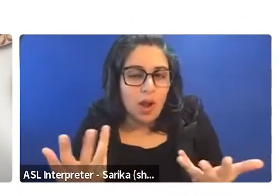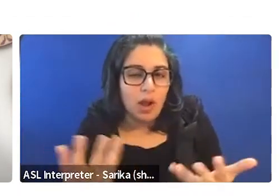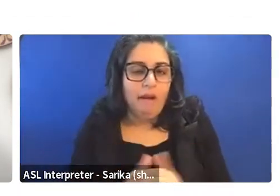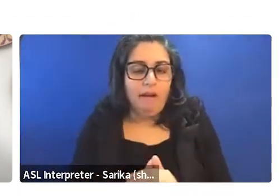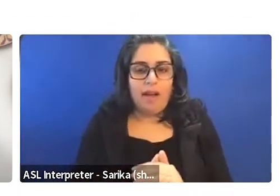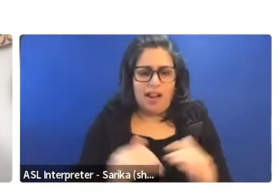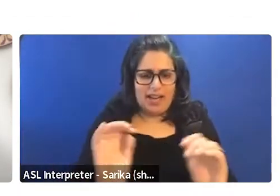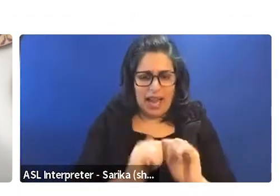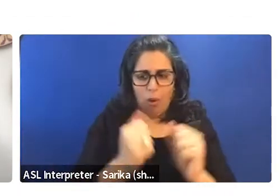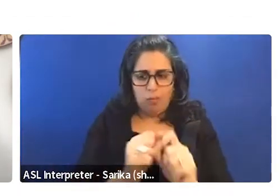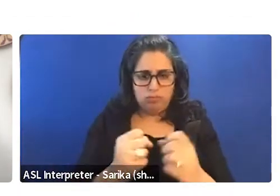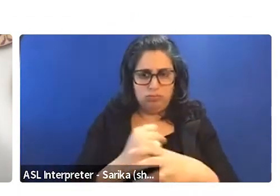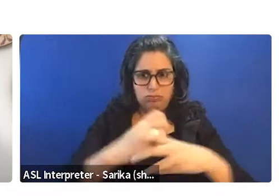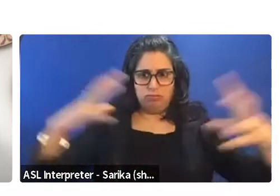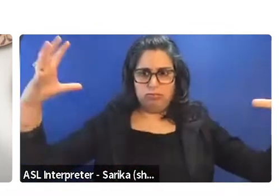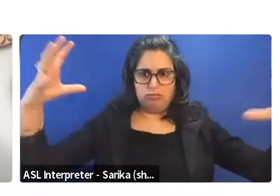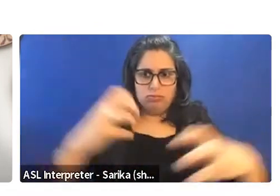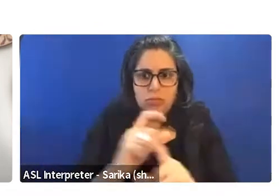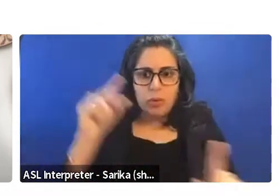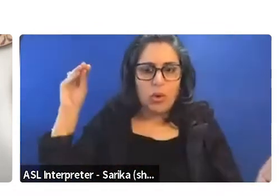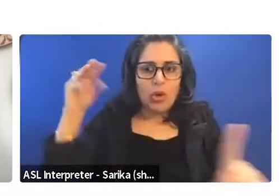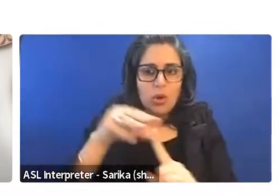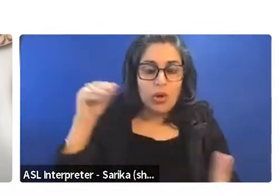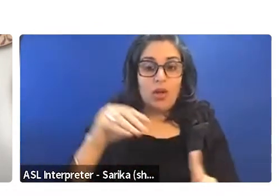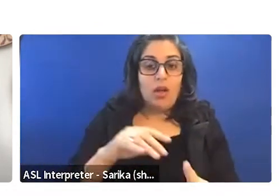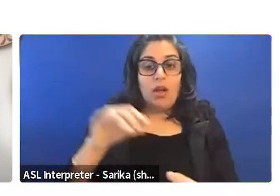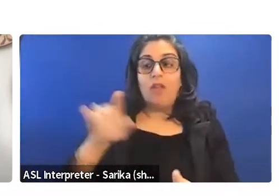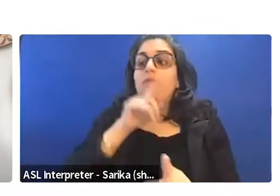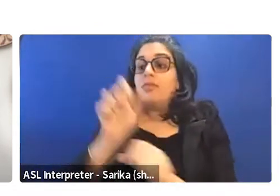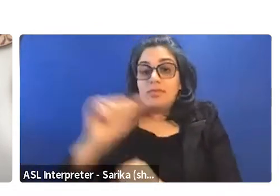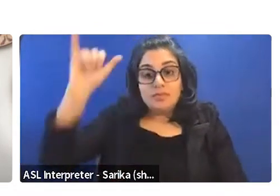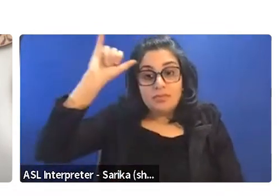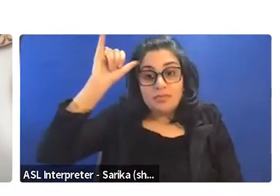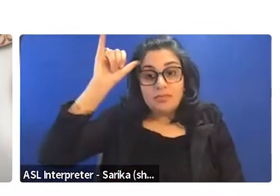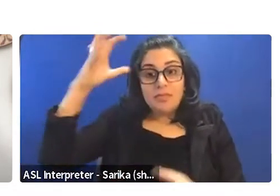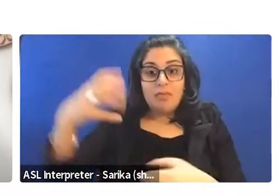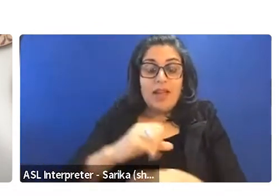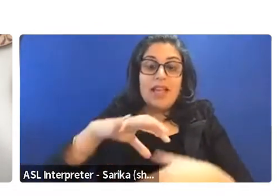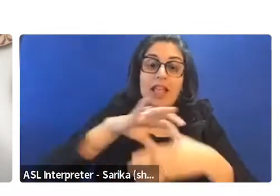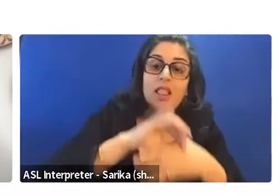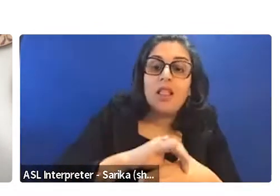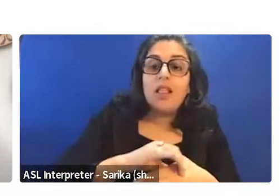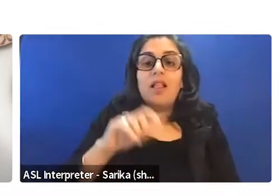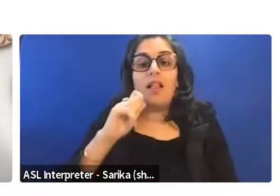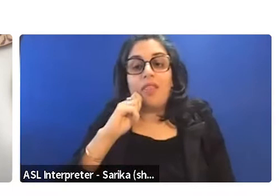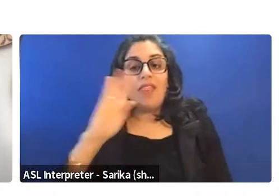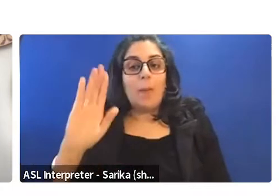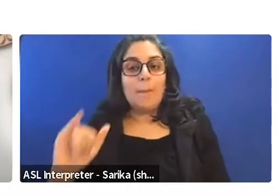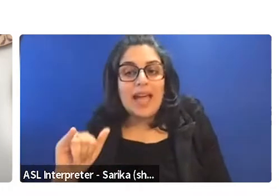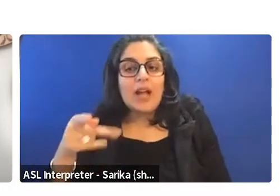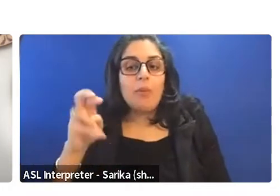is happening? And when we look to the actual cows that are creating the meat and the leather byproduct, how are